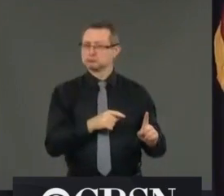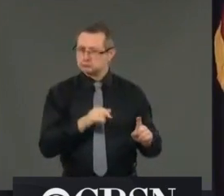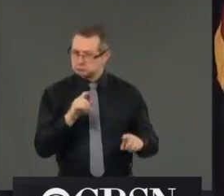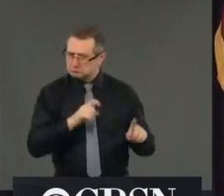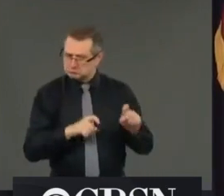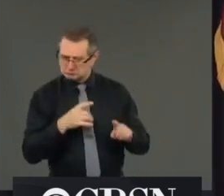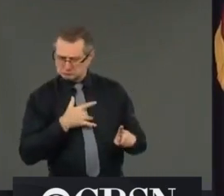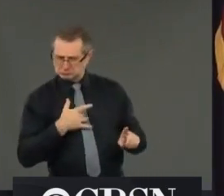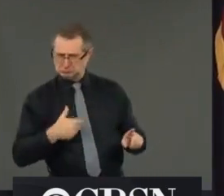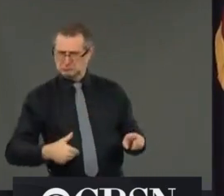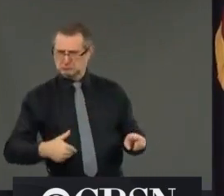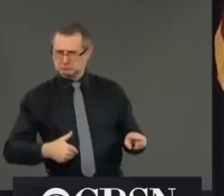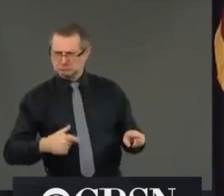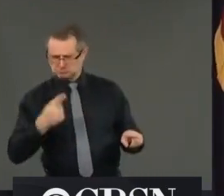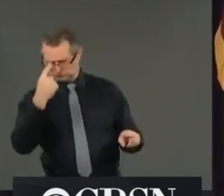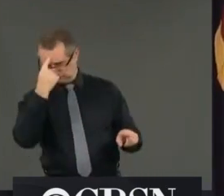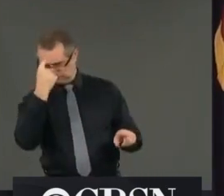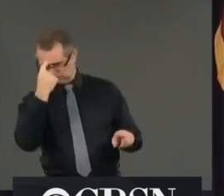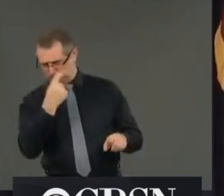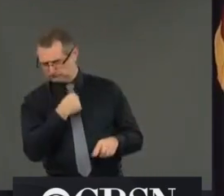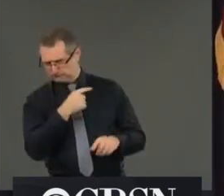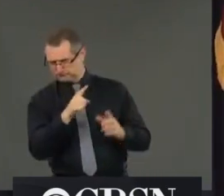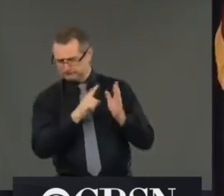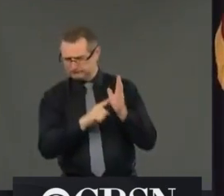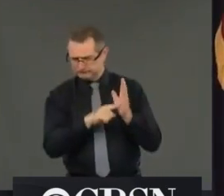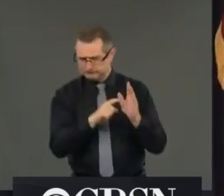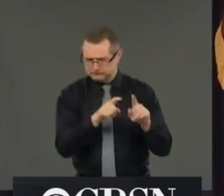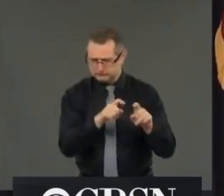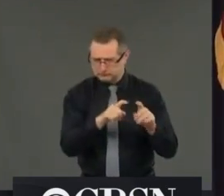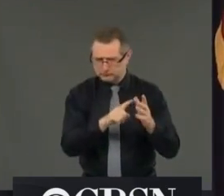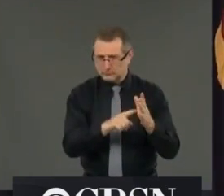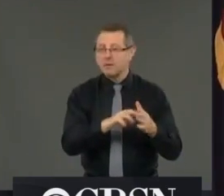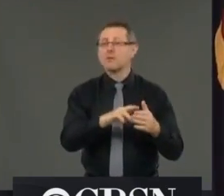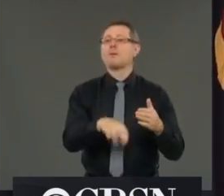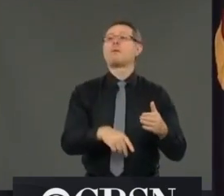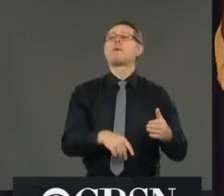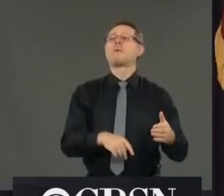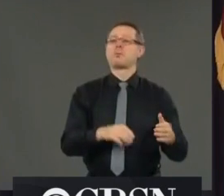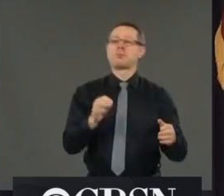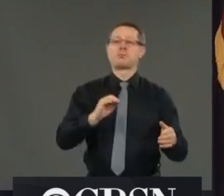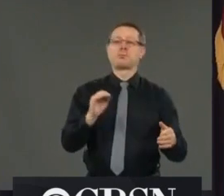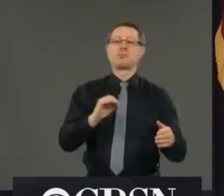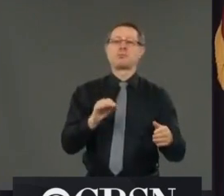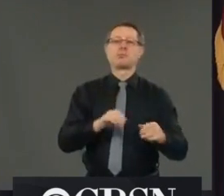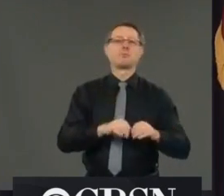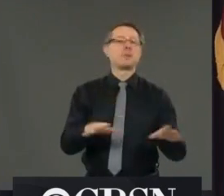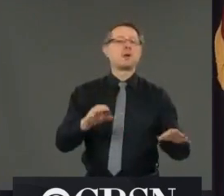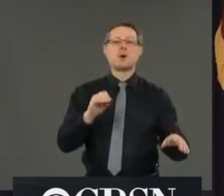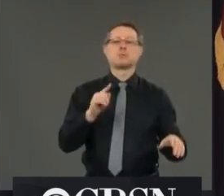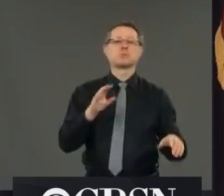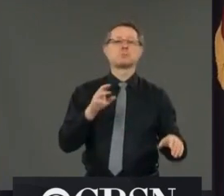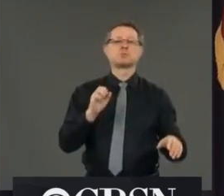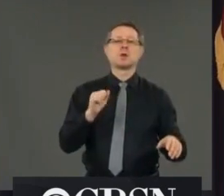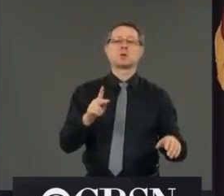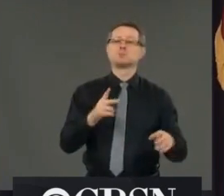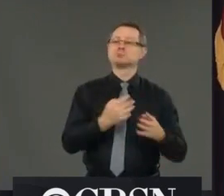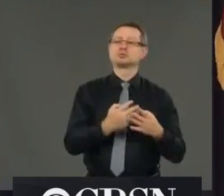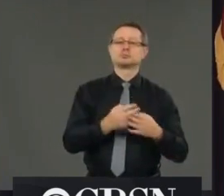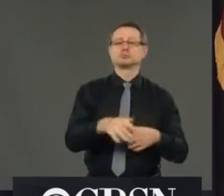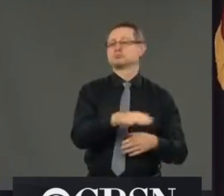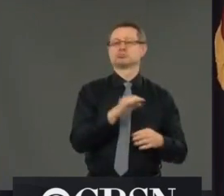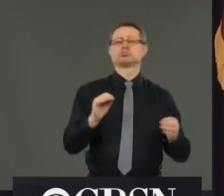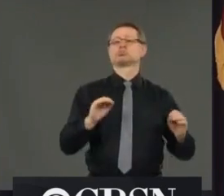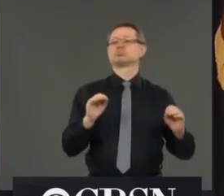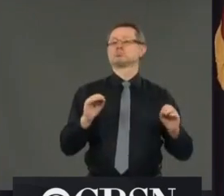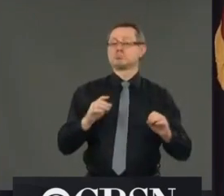was actually the case, and that there hadn't been any outbreaks within the New York State corrections facilities. So we just did a blanket, every single person 55